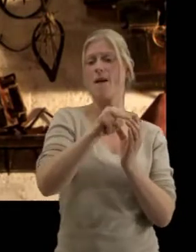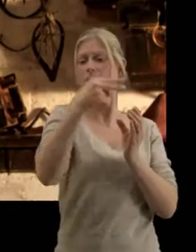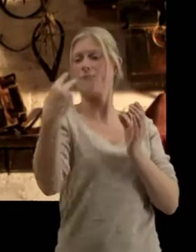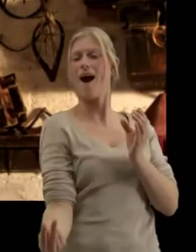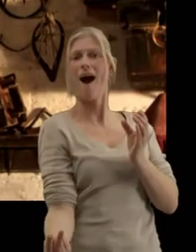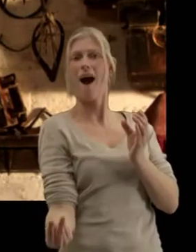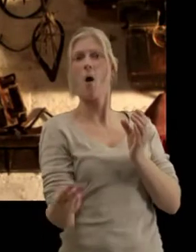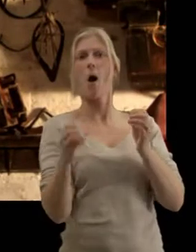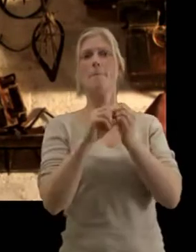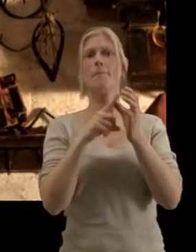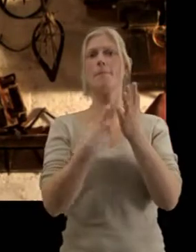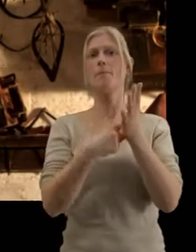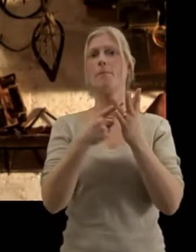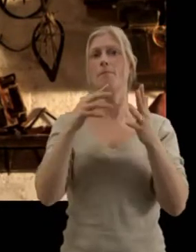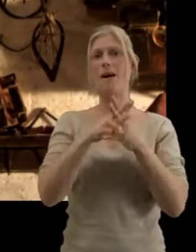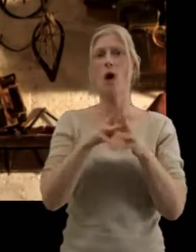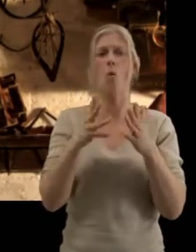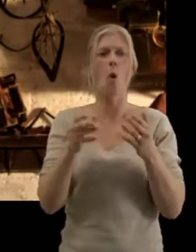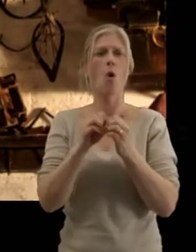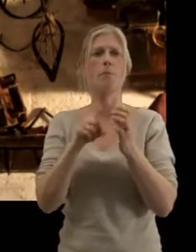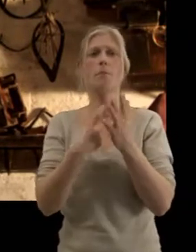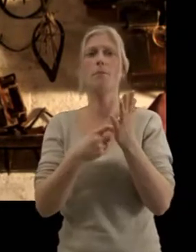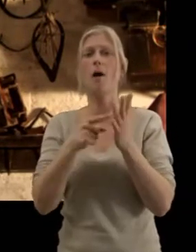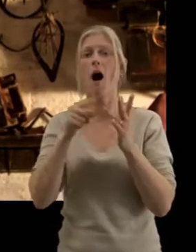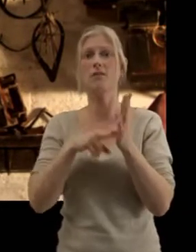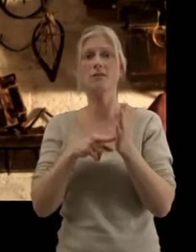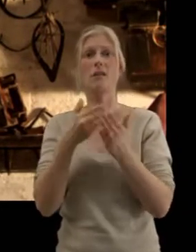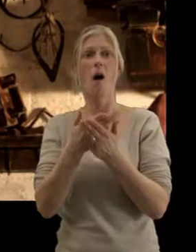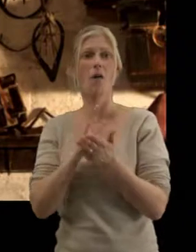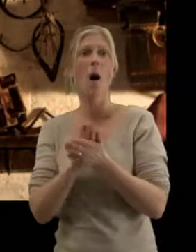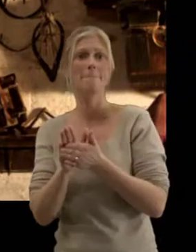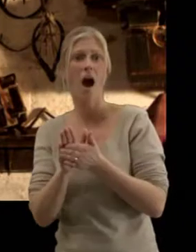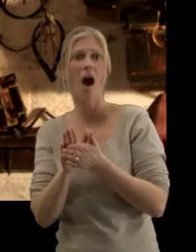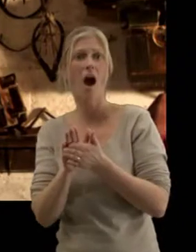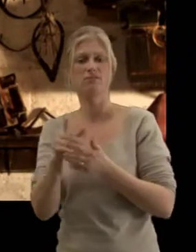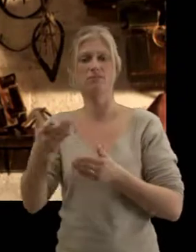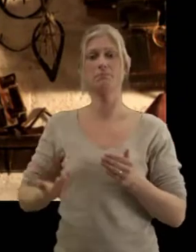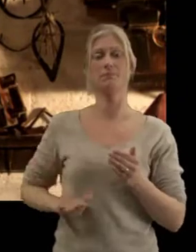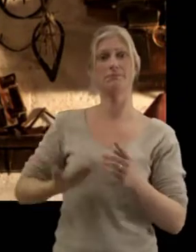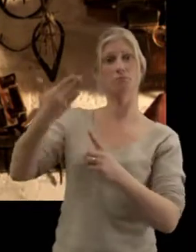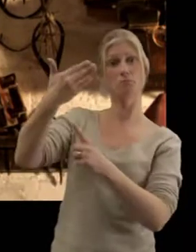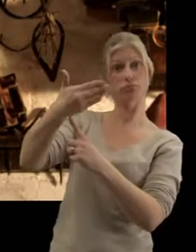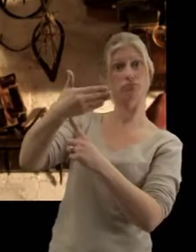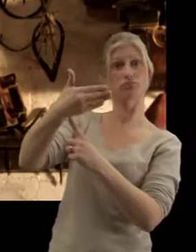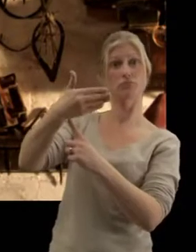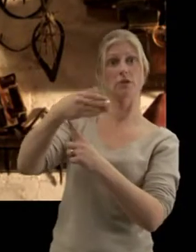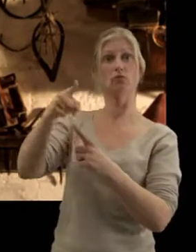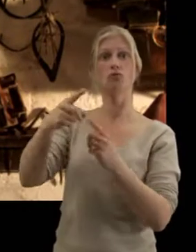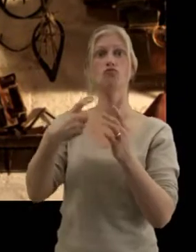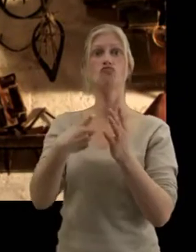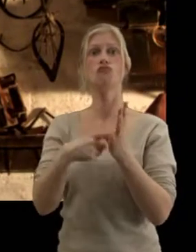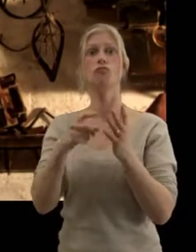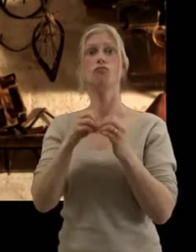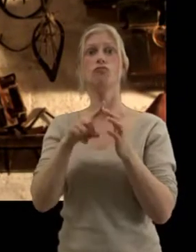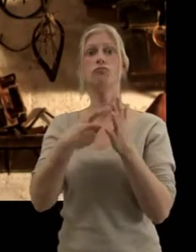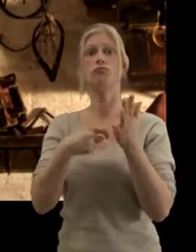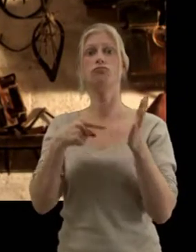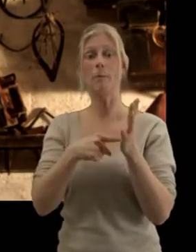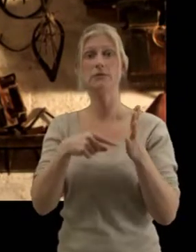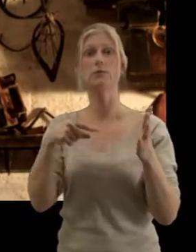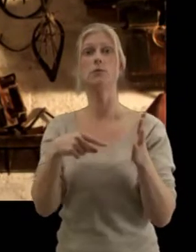it was either Barrow on Humber or Barton on Humber Mill. So the business was put up for sale, and Robert Thompson had done